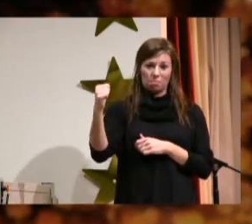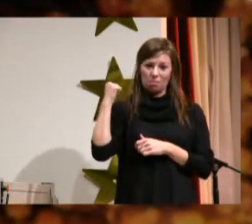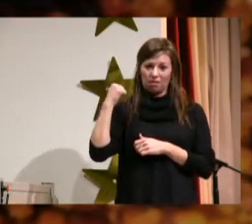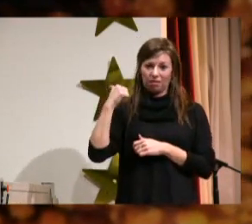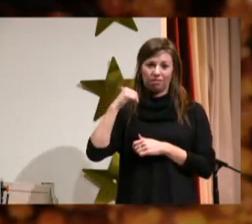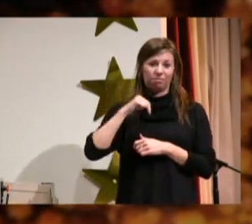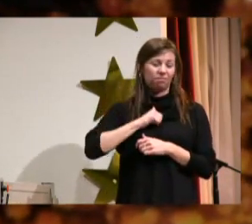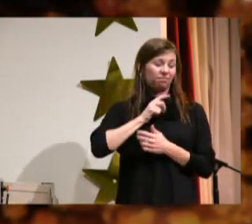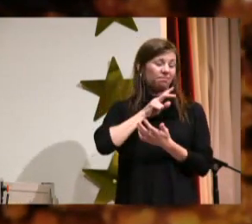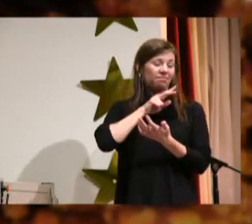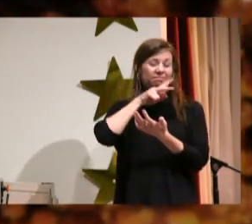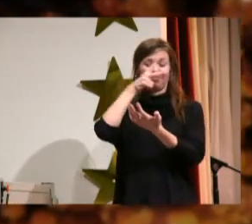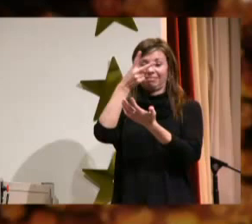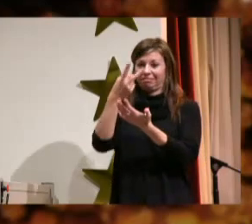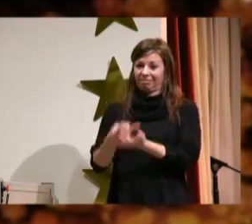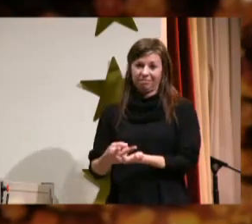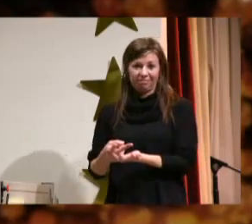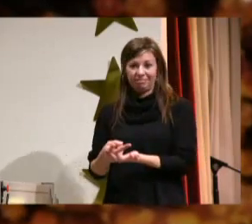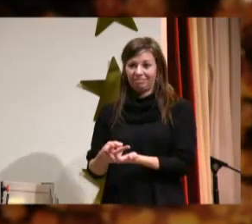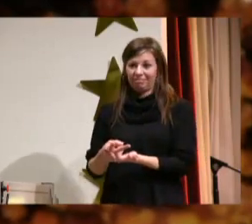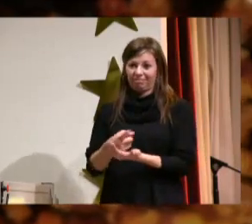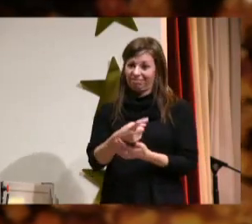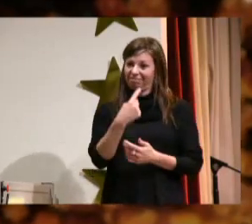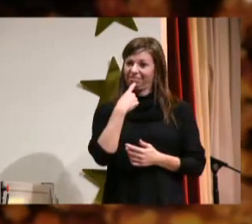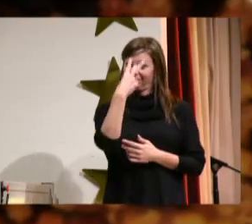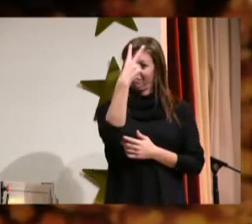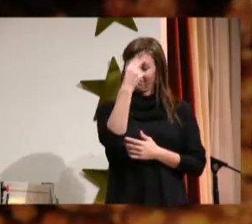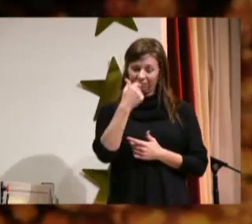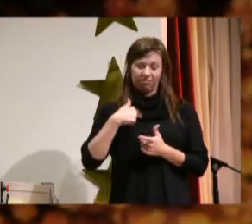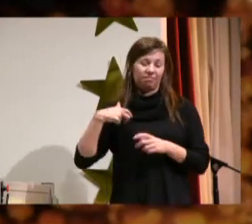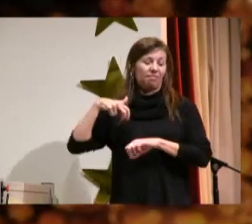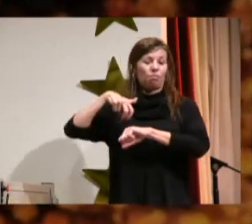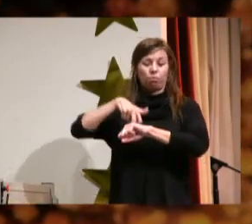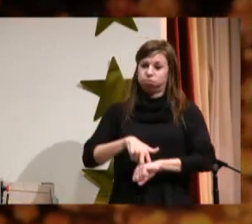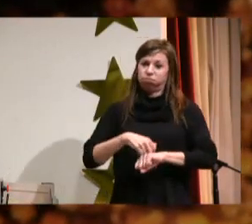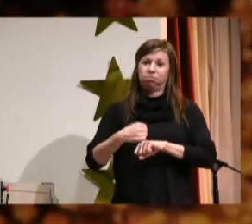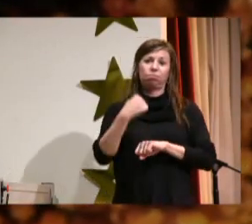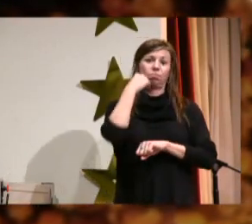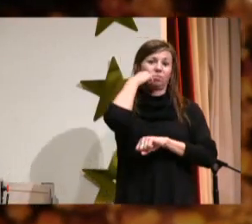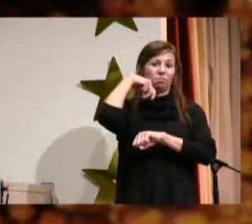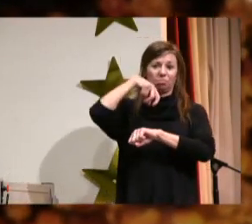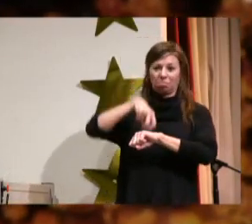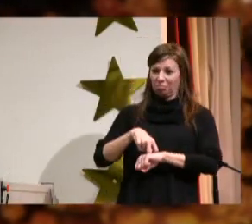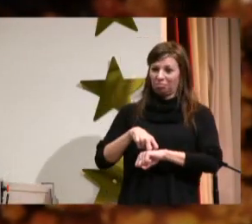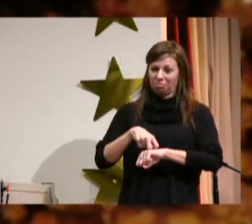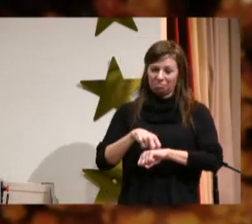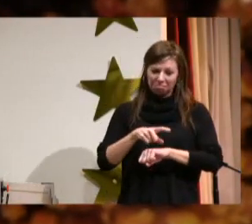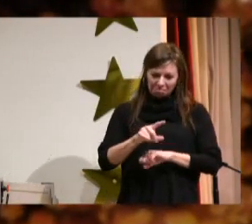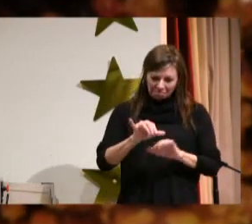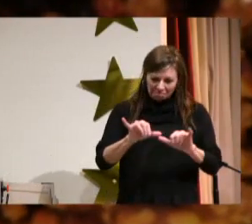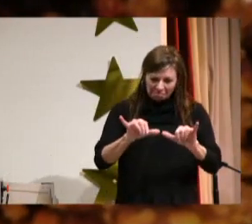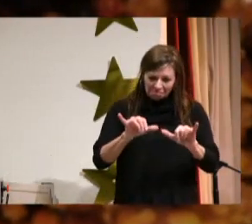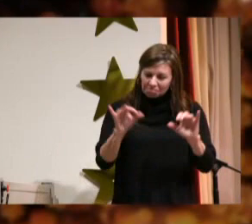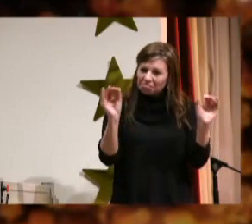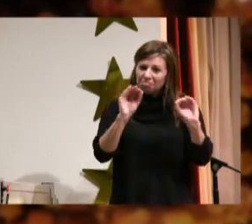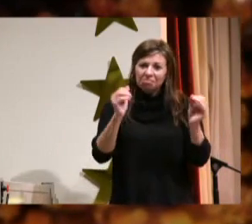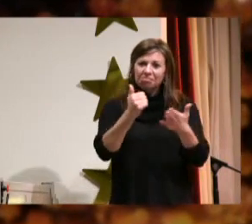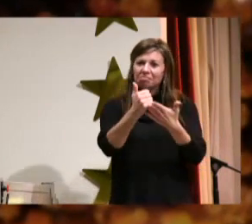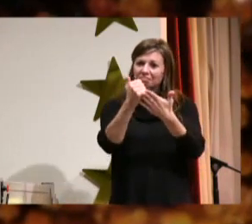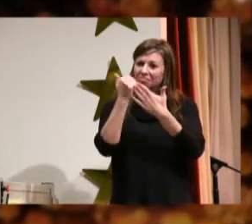right back down. Right back down on my knees. Oh, there's